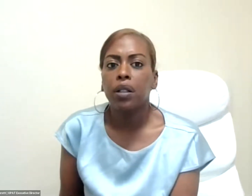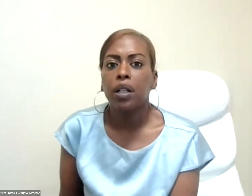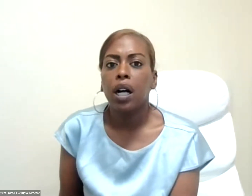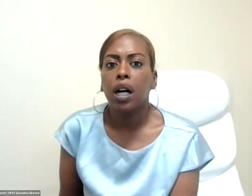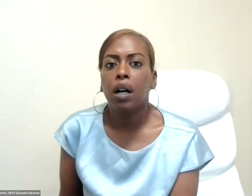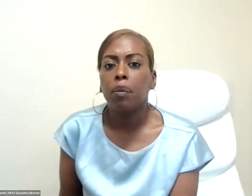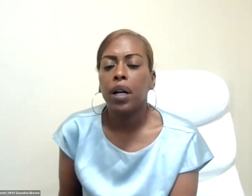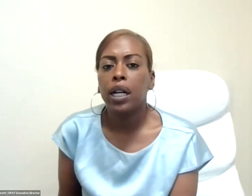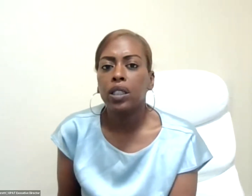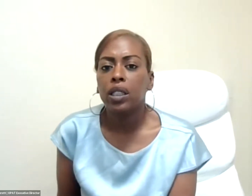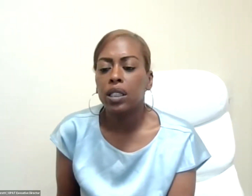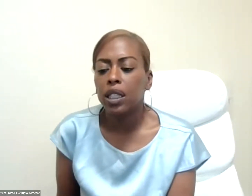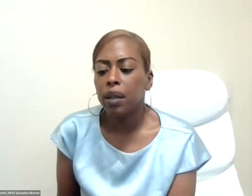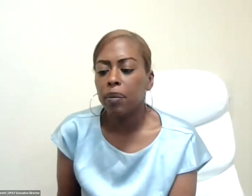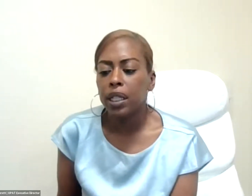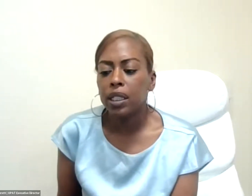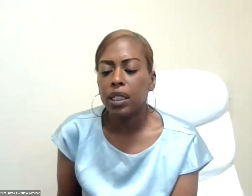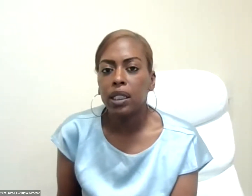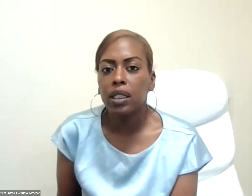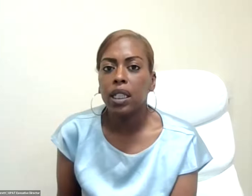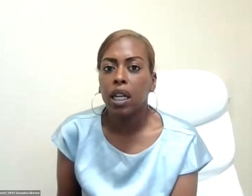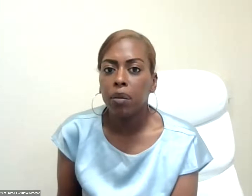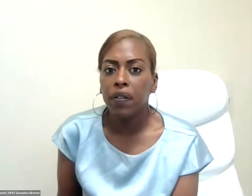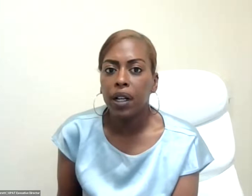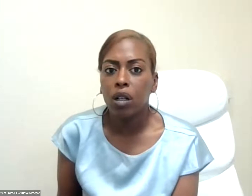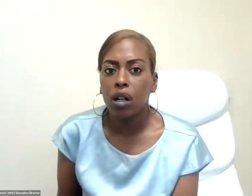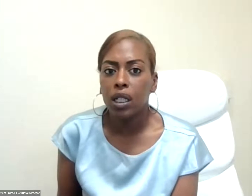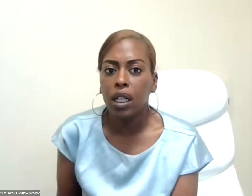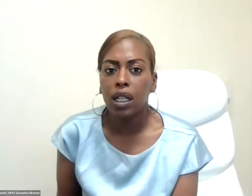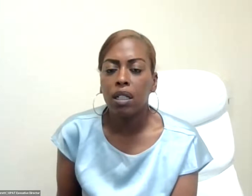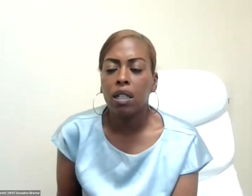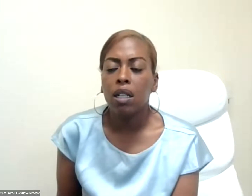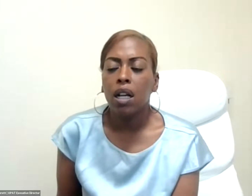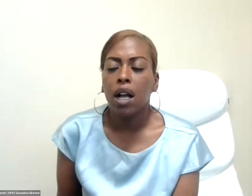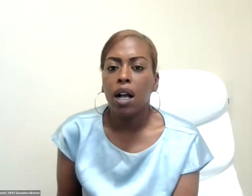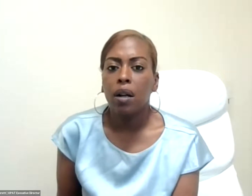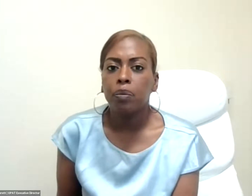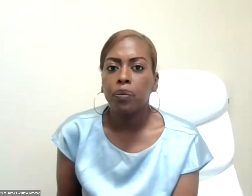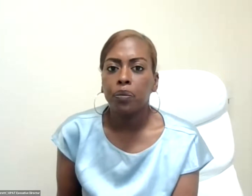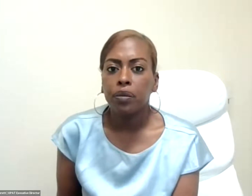number. I should say, because cases can be filed online,